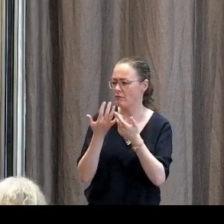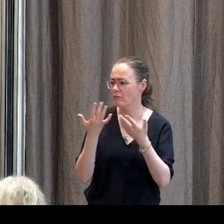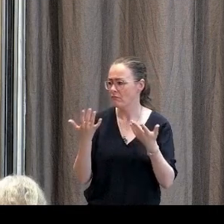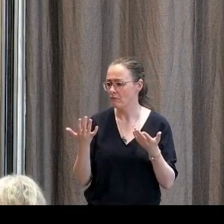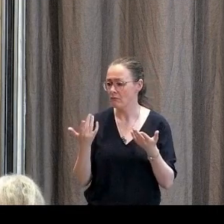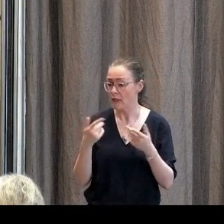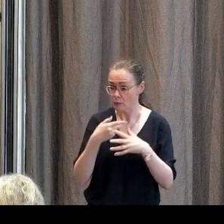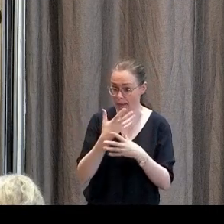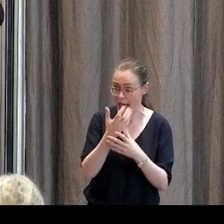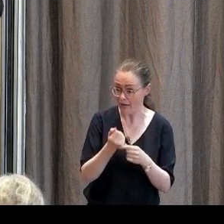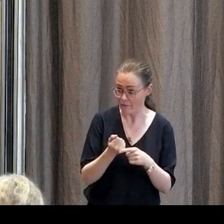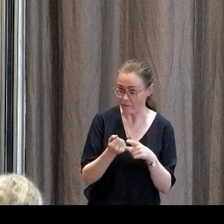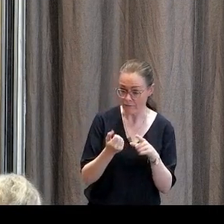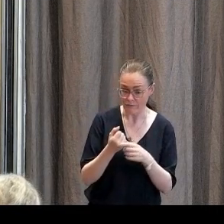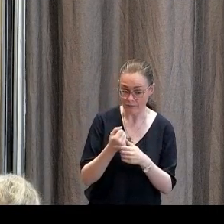and such a thing exists.